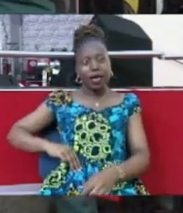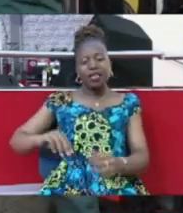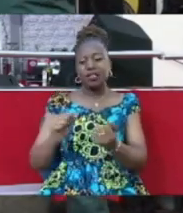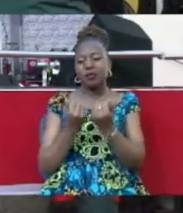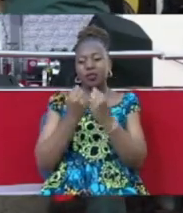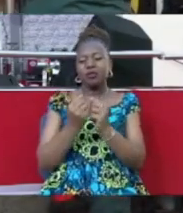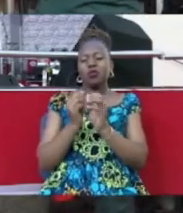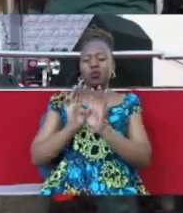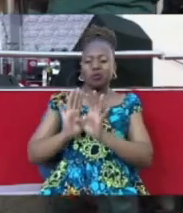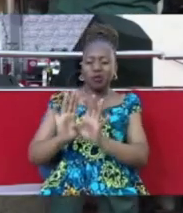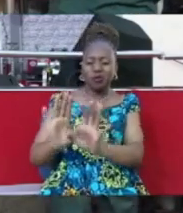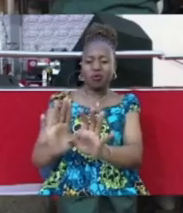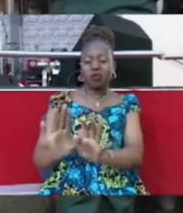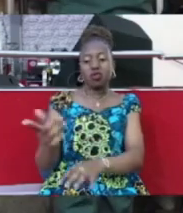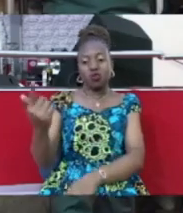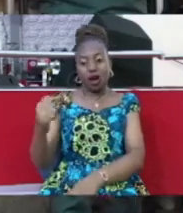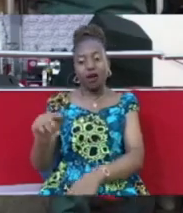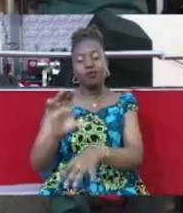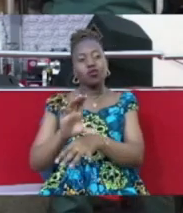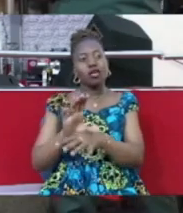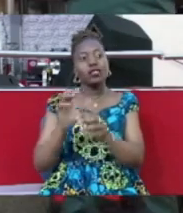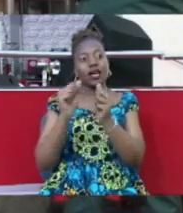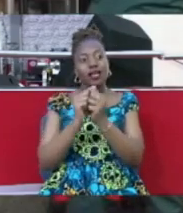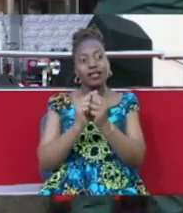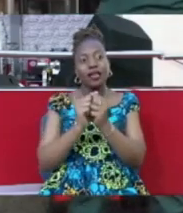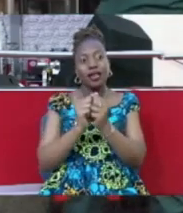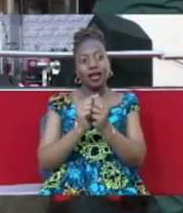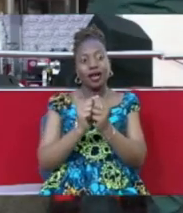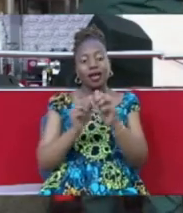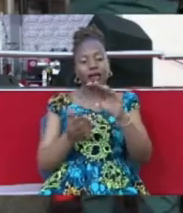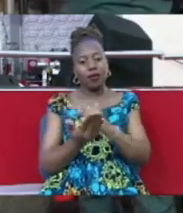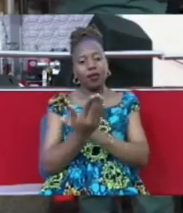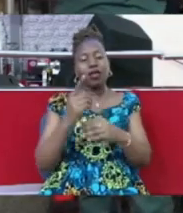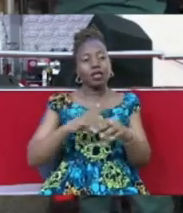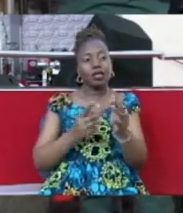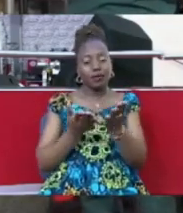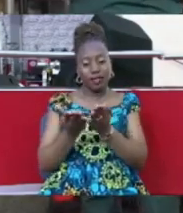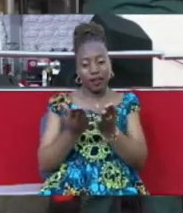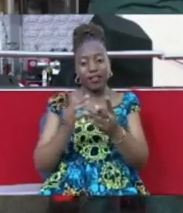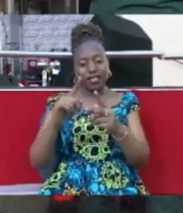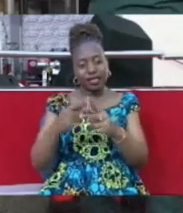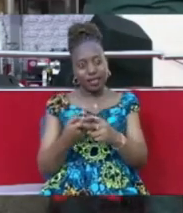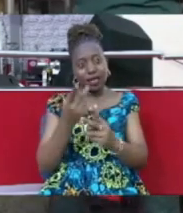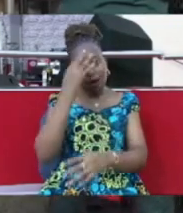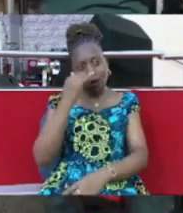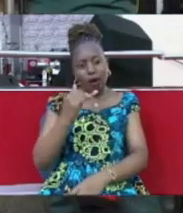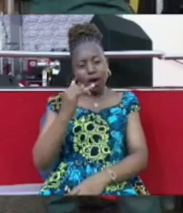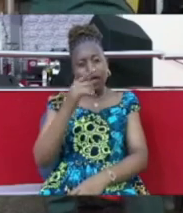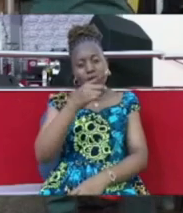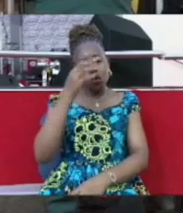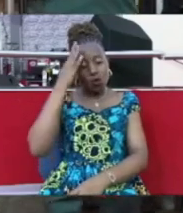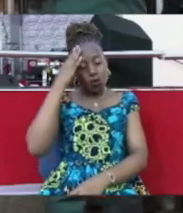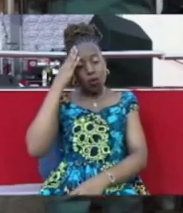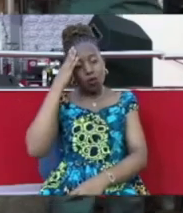to church at 10 a.m. when the service is beginning because you know you're not coming into a program. You are going to worship